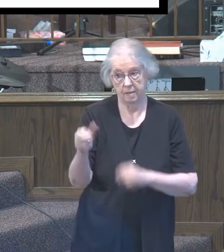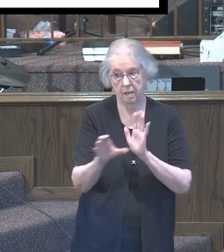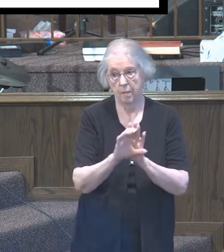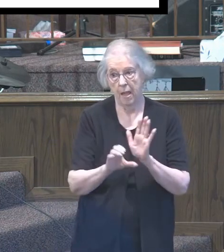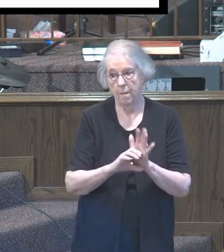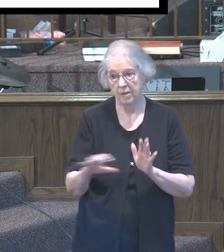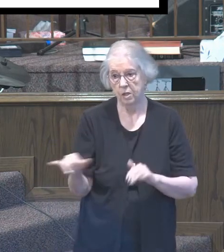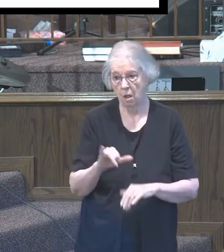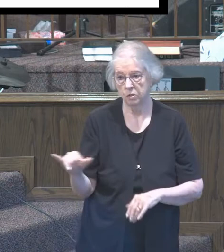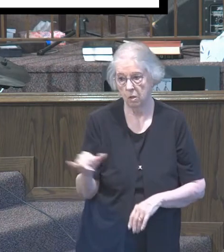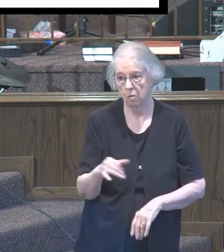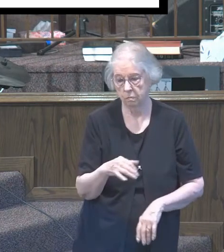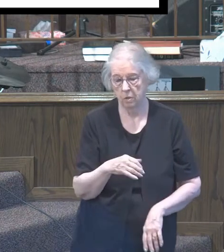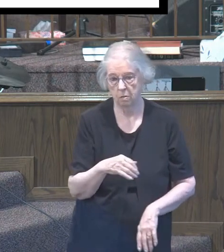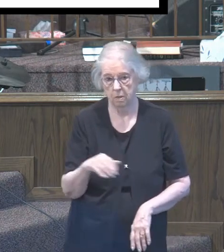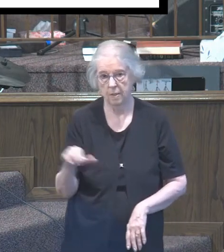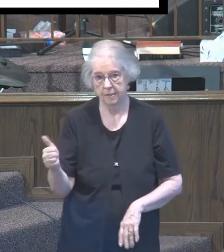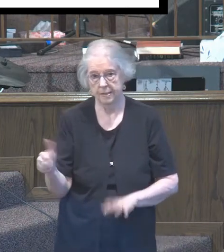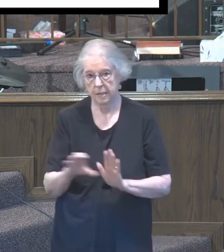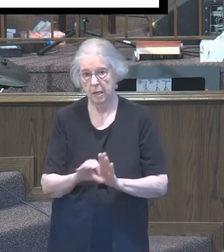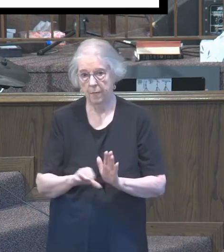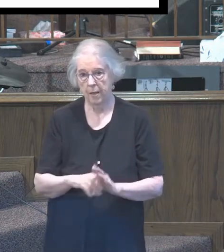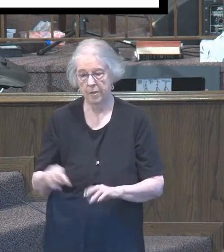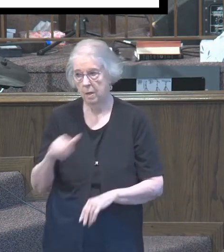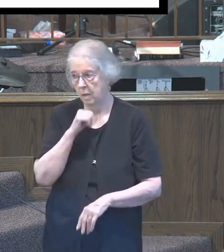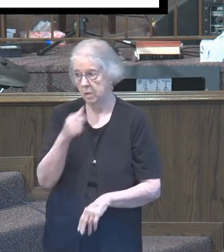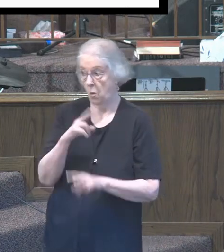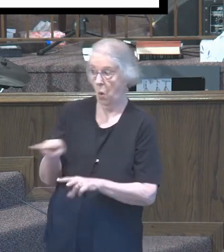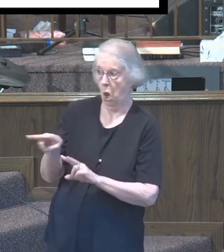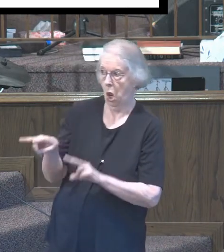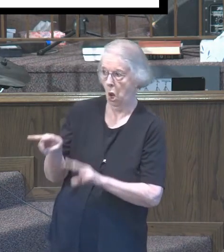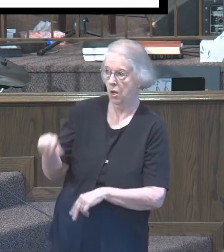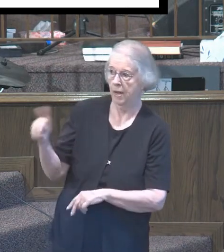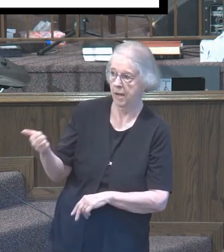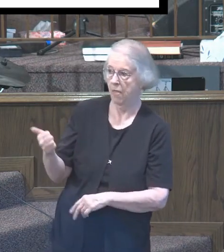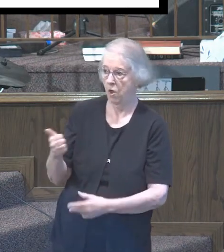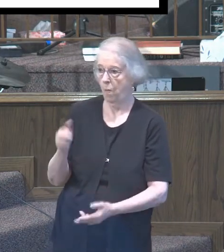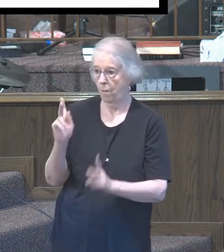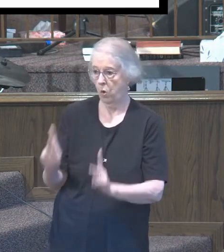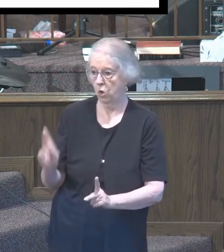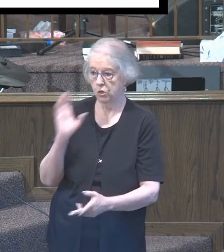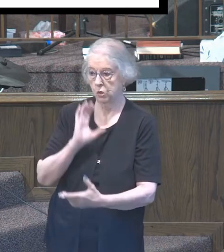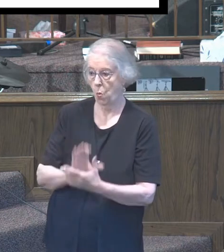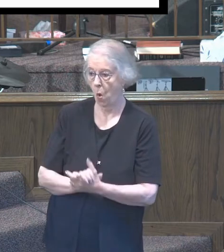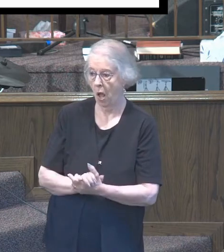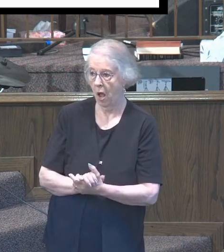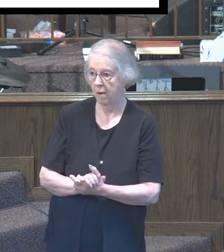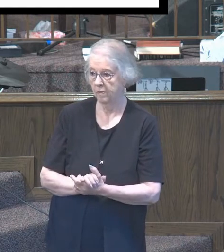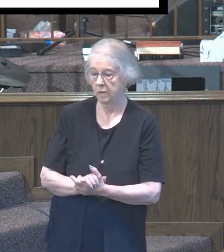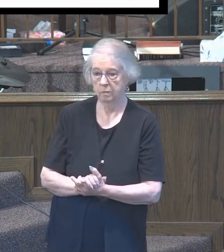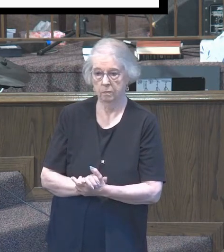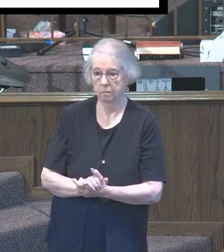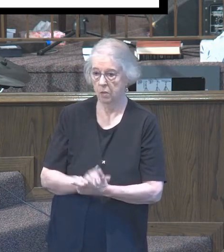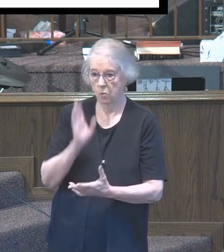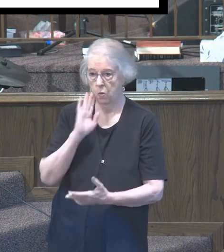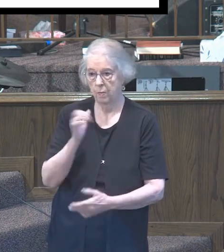your body. Those ogling looks you think nobody notices, they also corrupt.